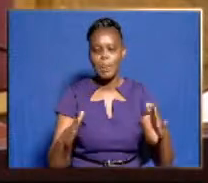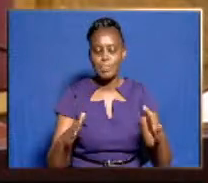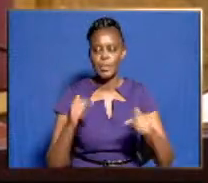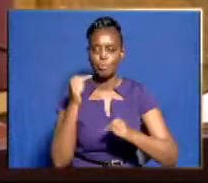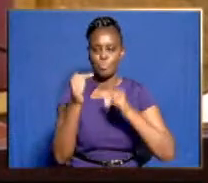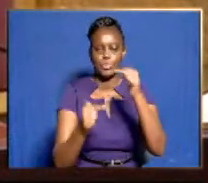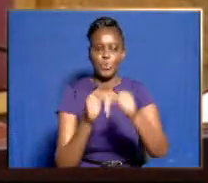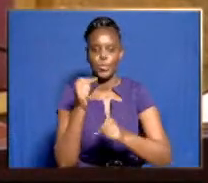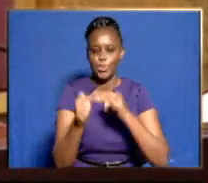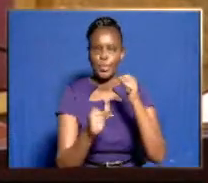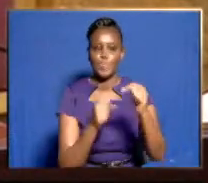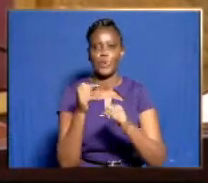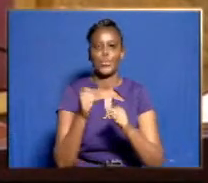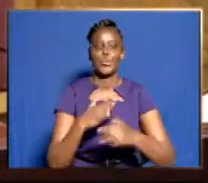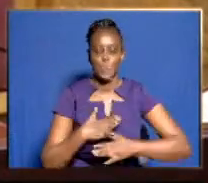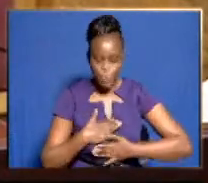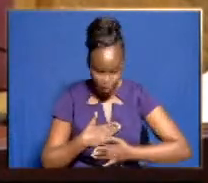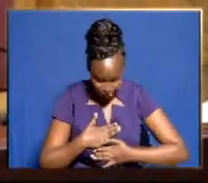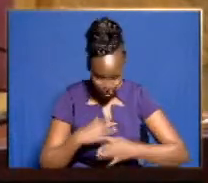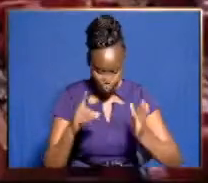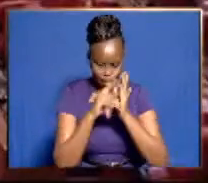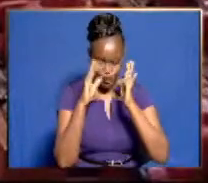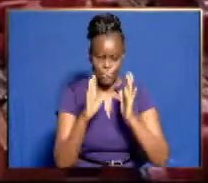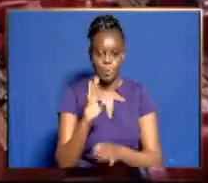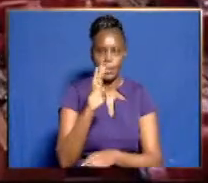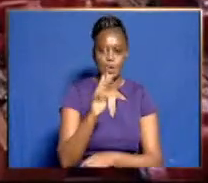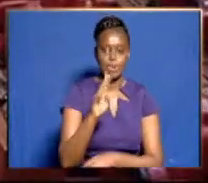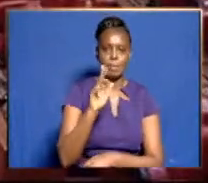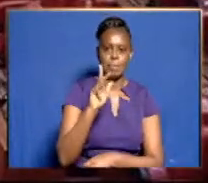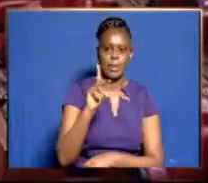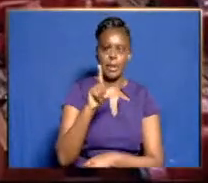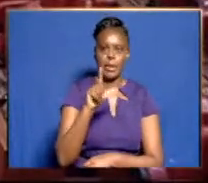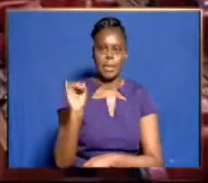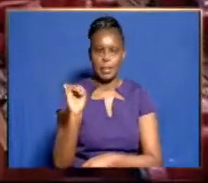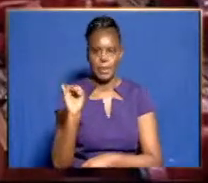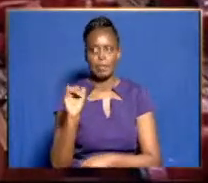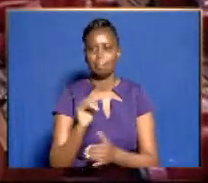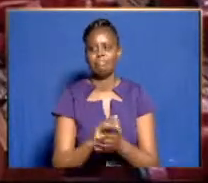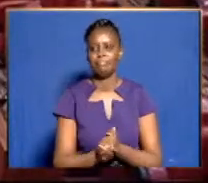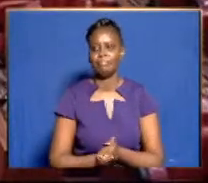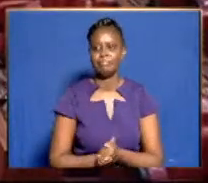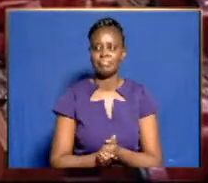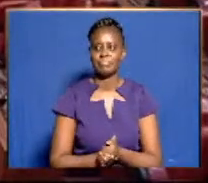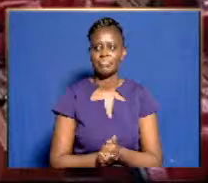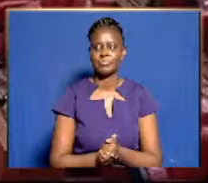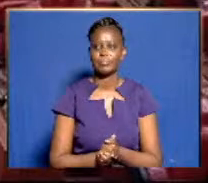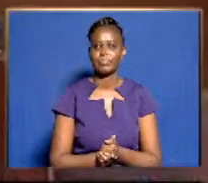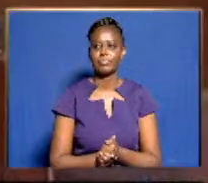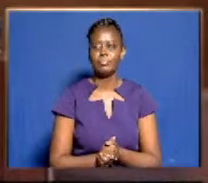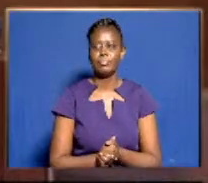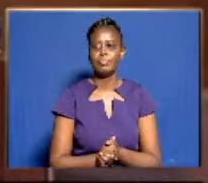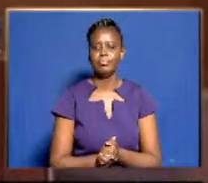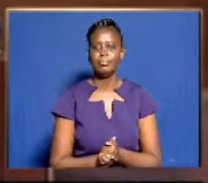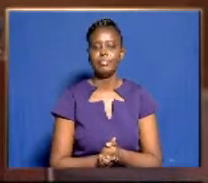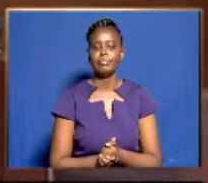proceed, Dr. Makali. Yeah, Honorable Speaker, I hope my few seconds will be compensated. Honorable Speaker, what I'm saying